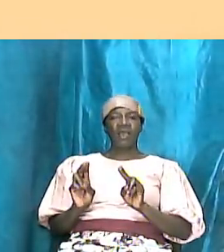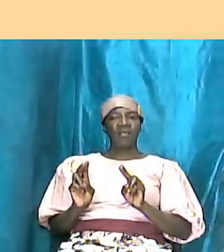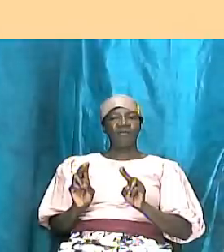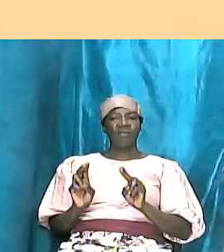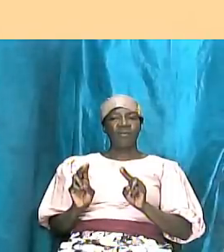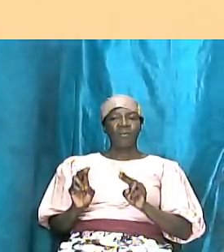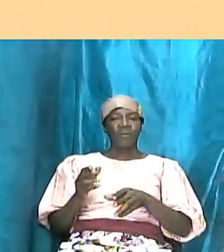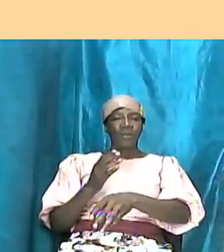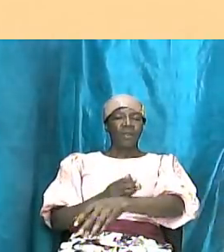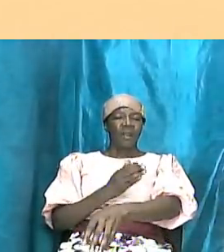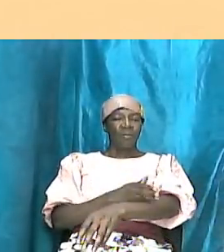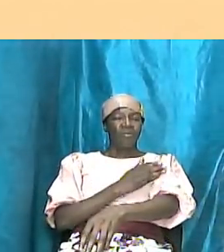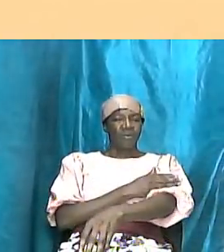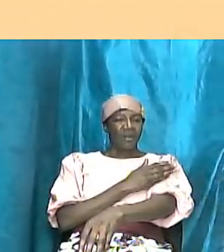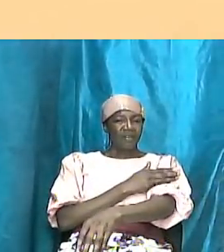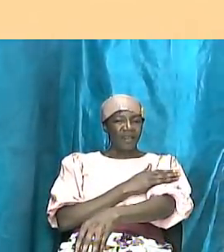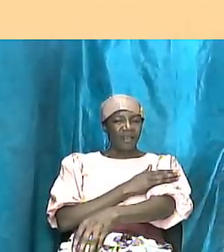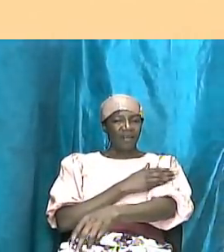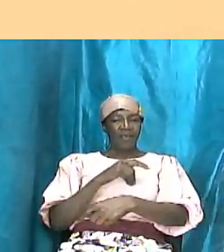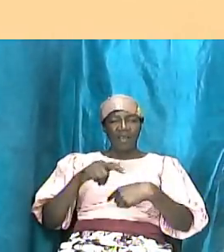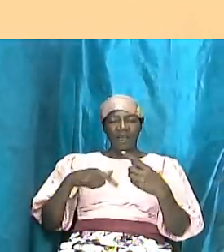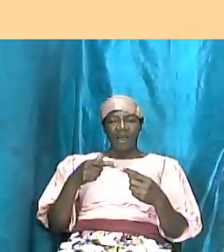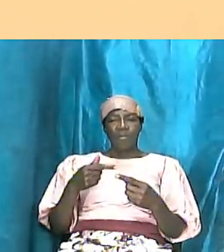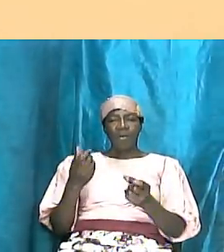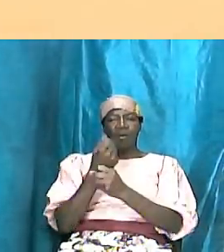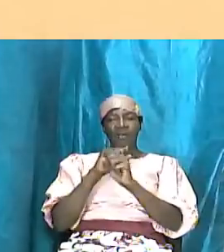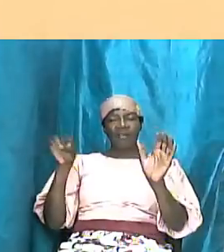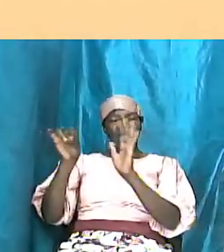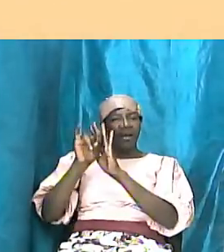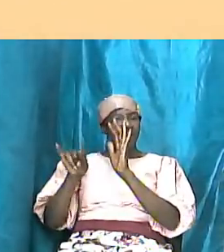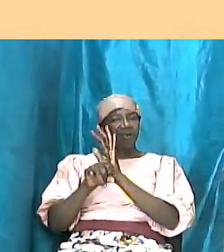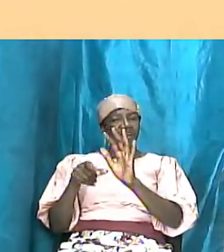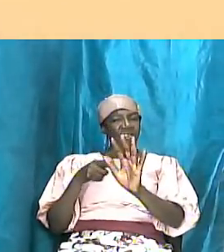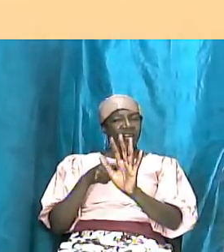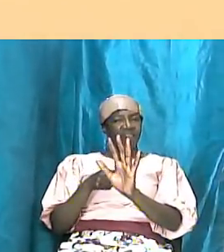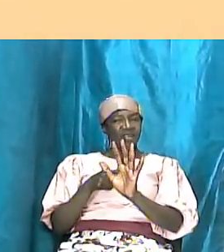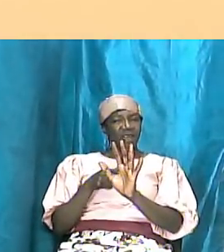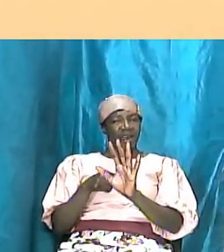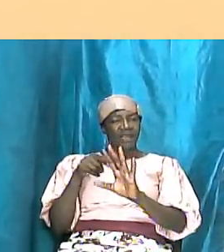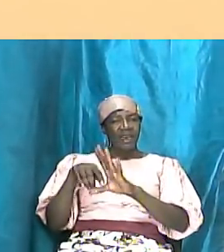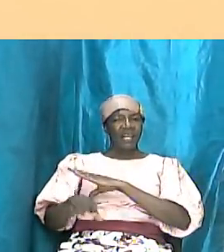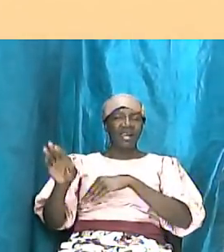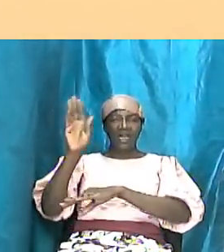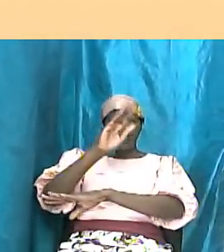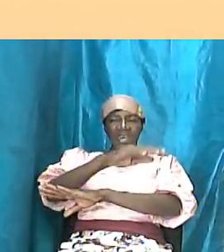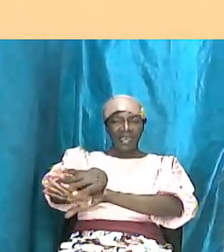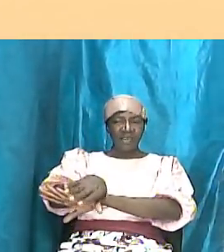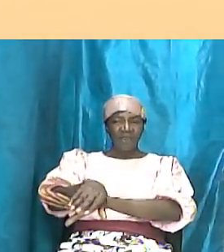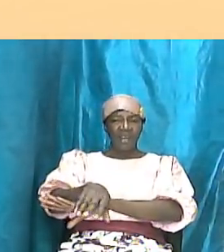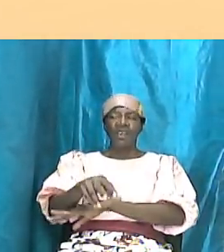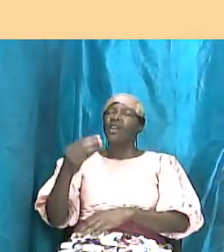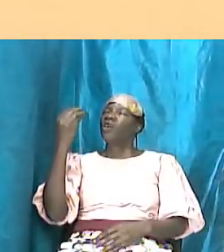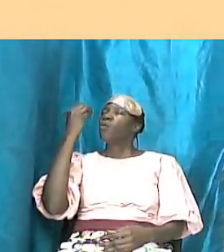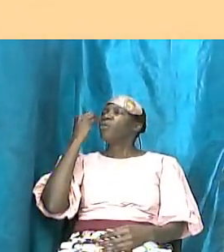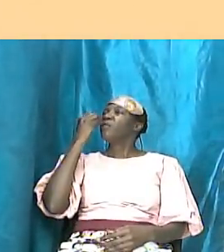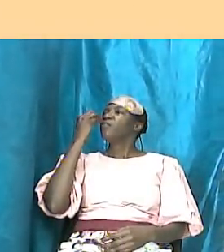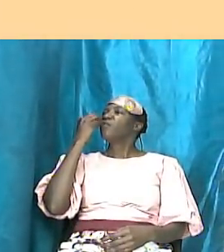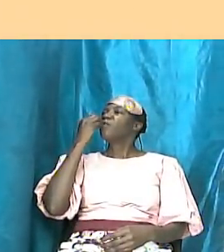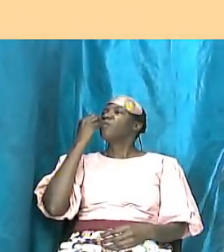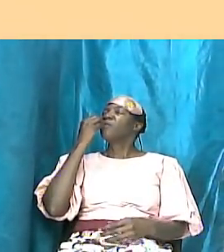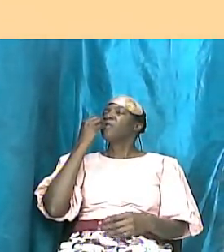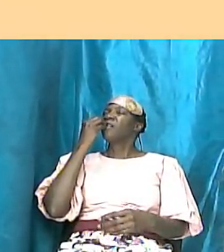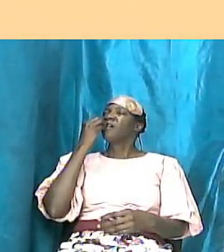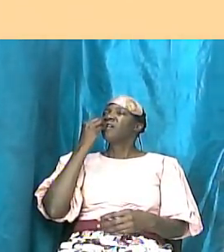terms of salvation that was to come started from before, in the evening time when it was supper, and from there the